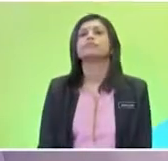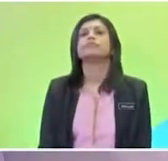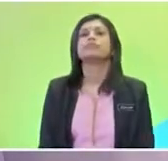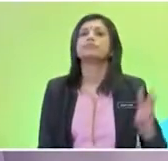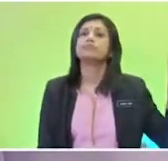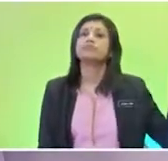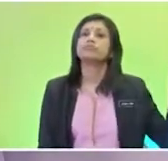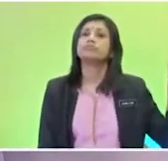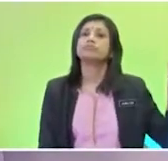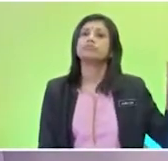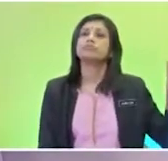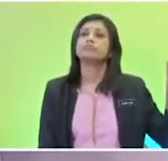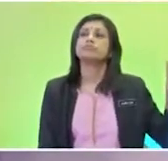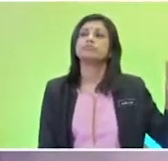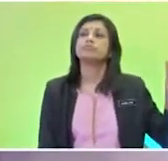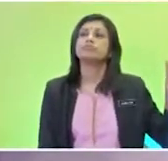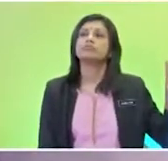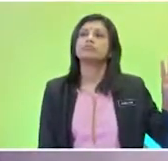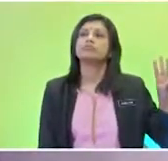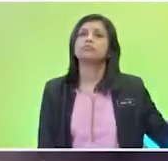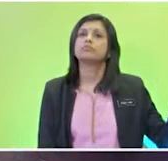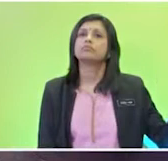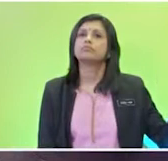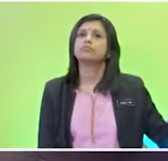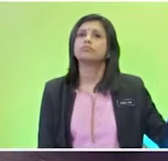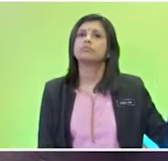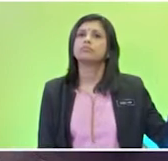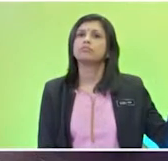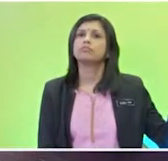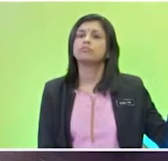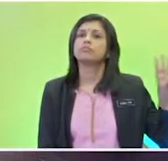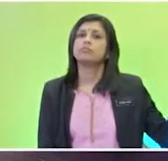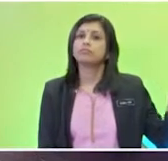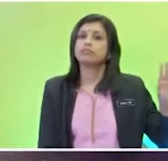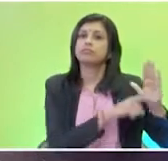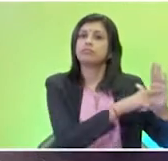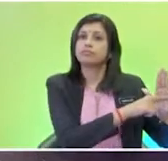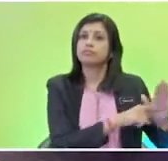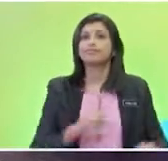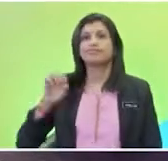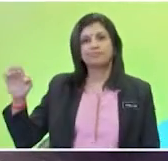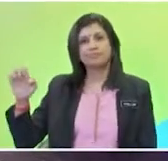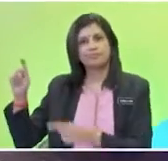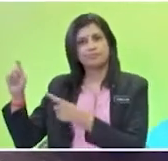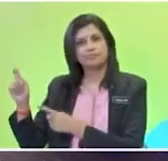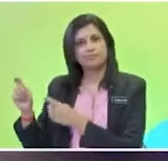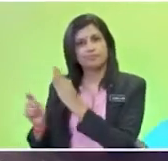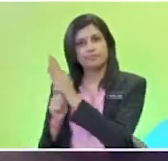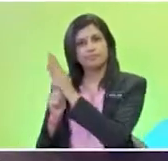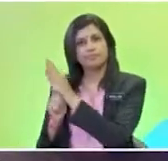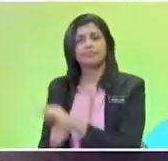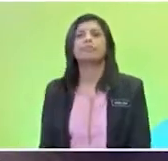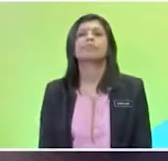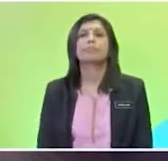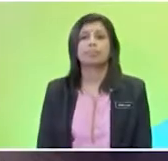plus. If it is on the east, we must add. And the west is subtract. West is subtract, yes. Okay, that's the thing